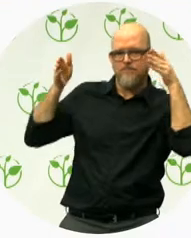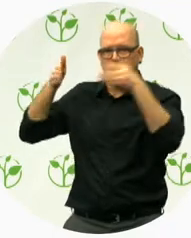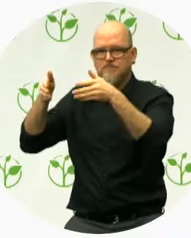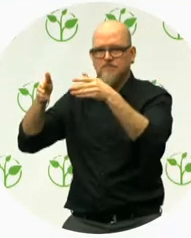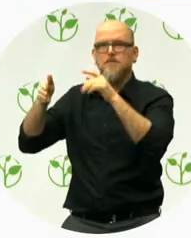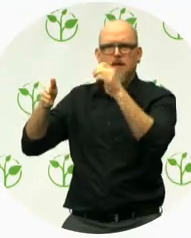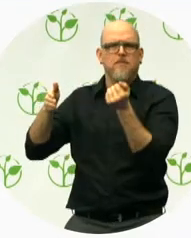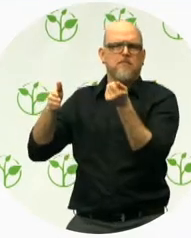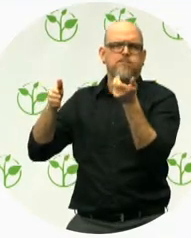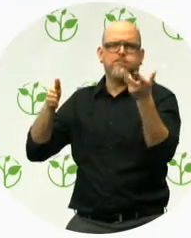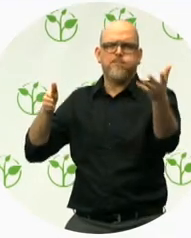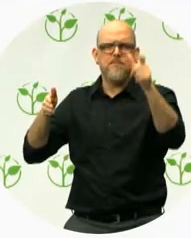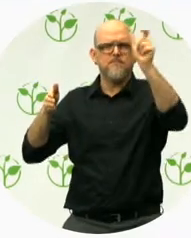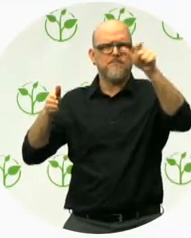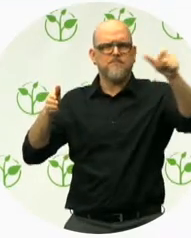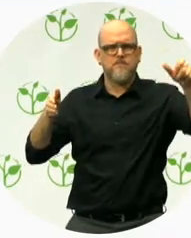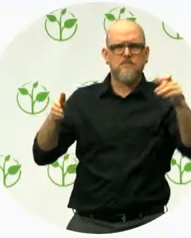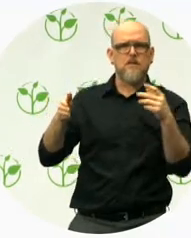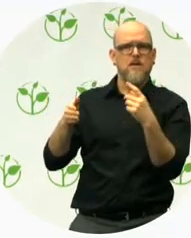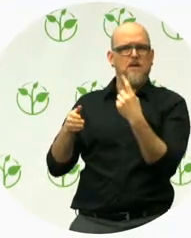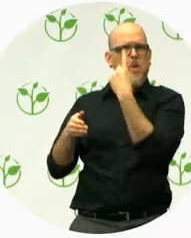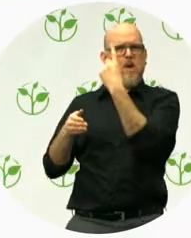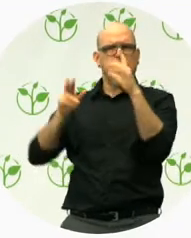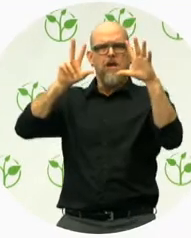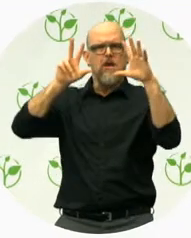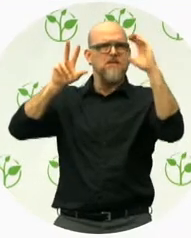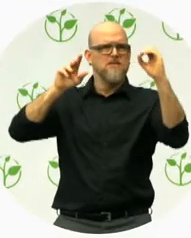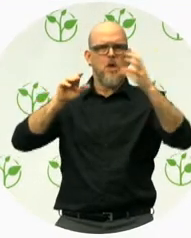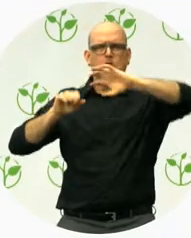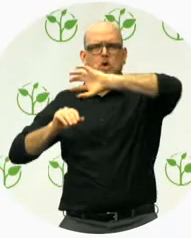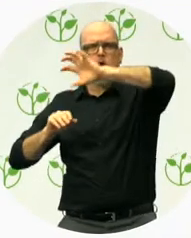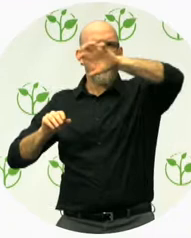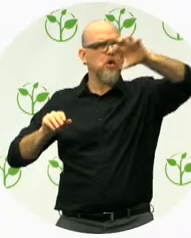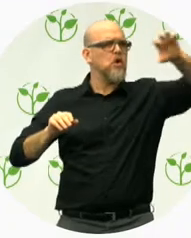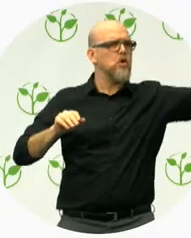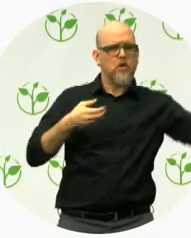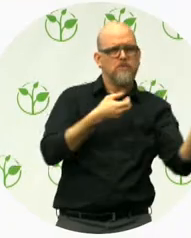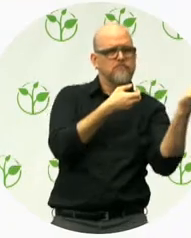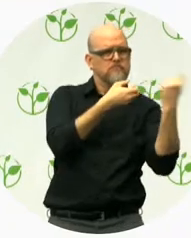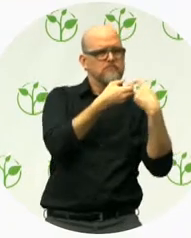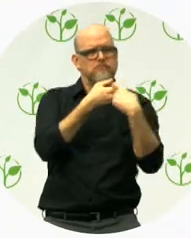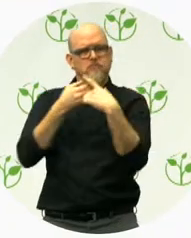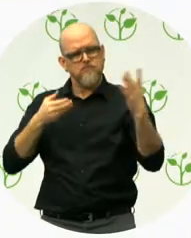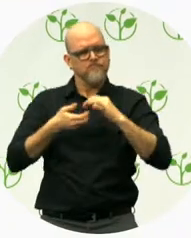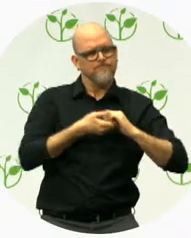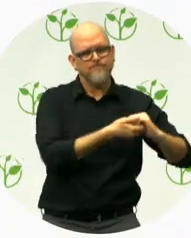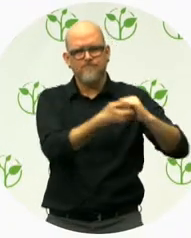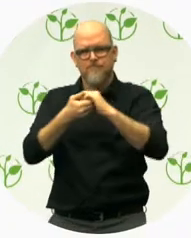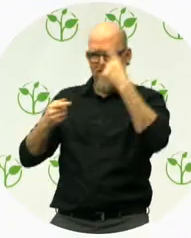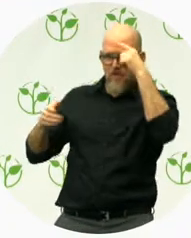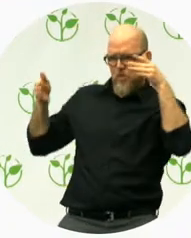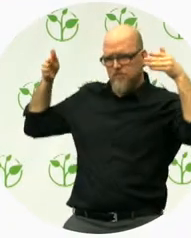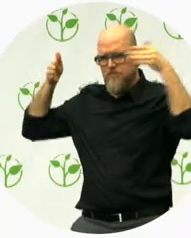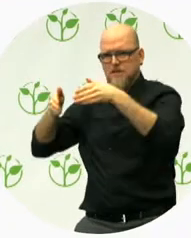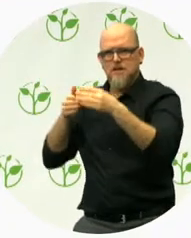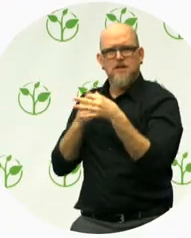180 countries. And what makes our community very, very special is nobody is